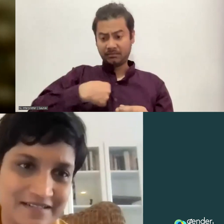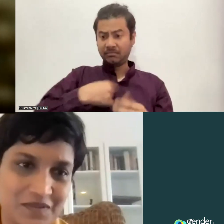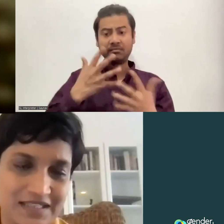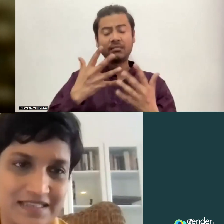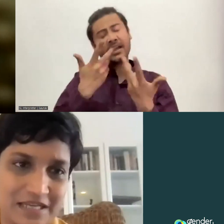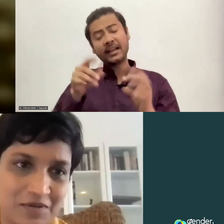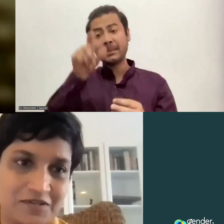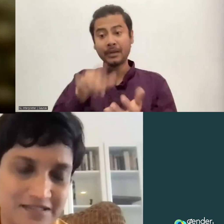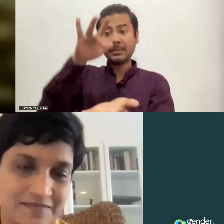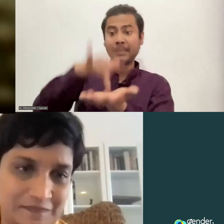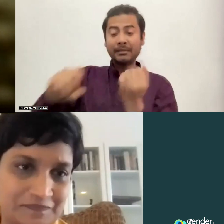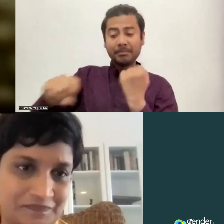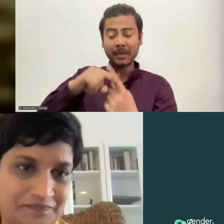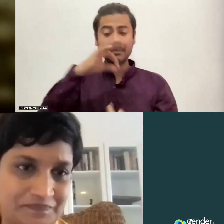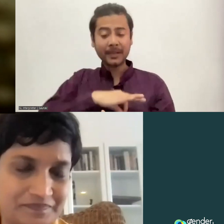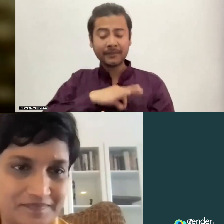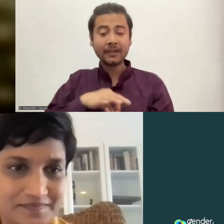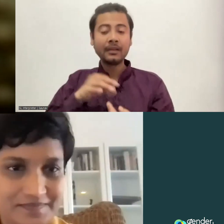transformation within these neighborhoods.